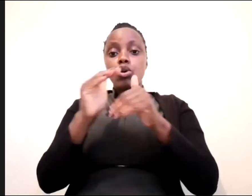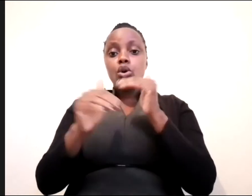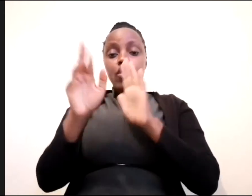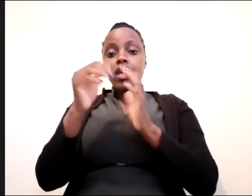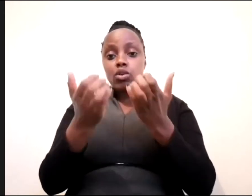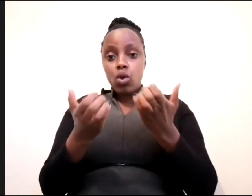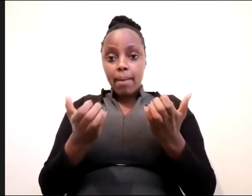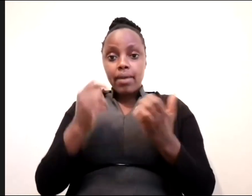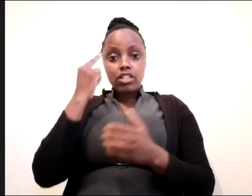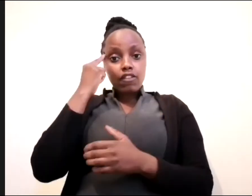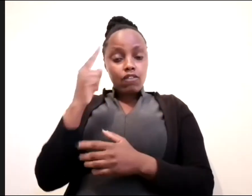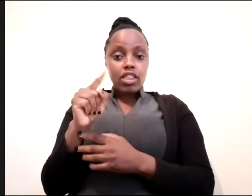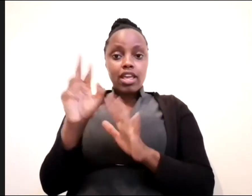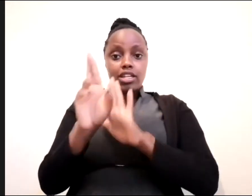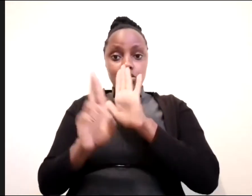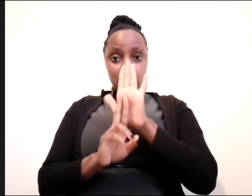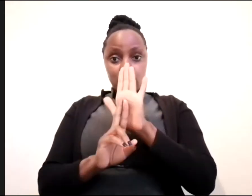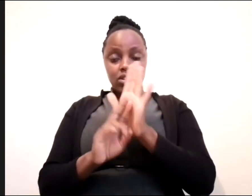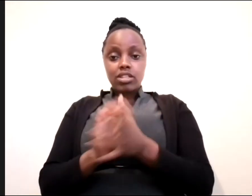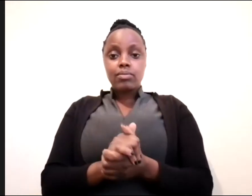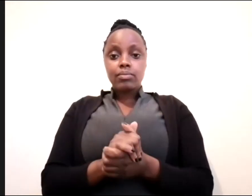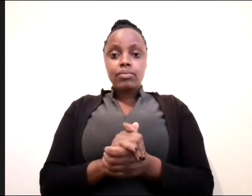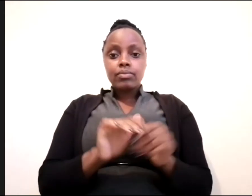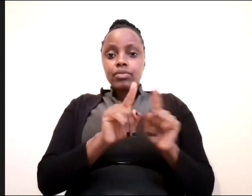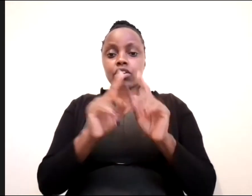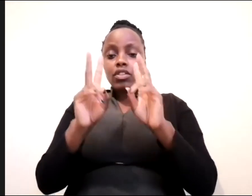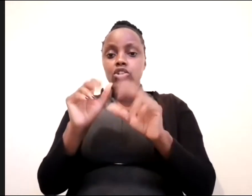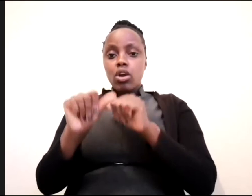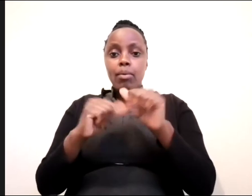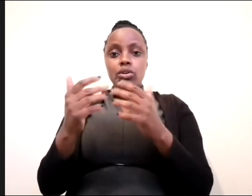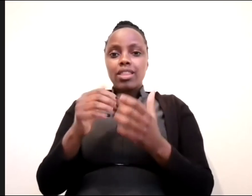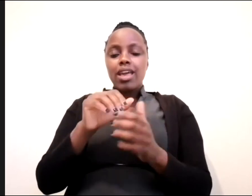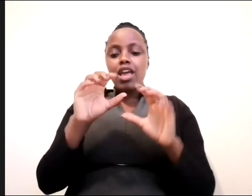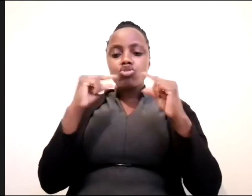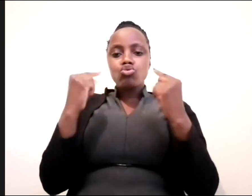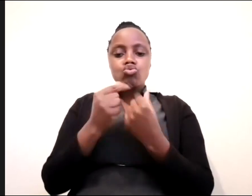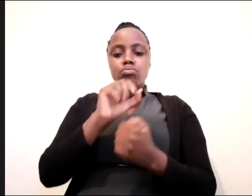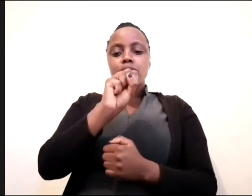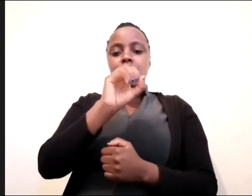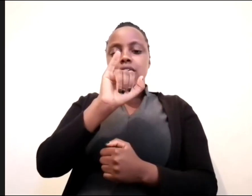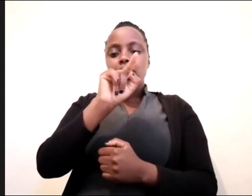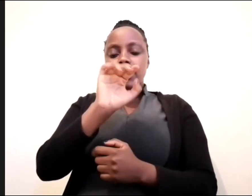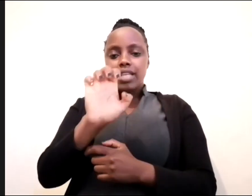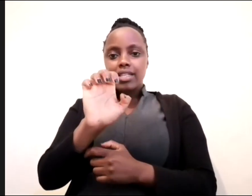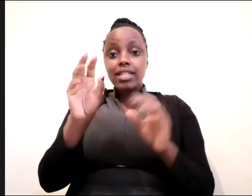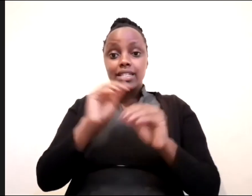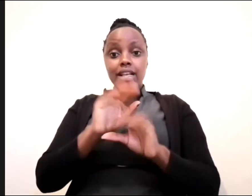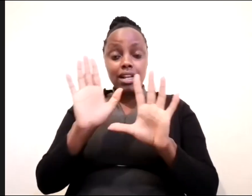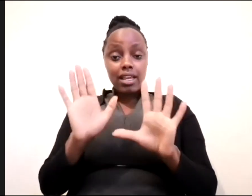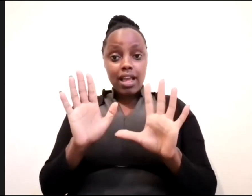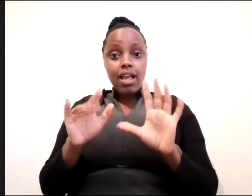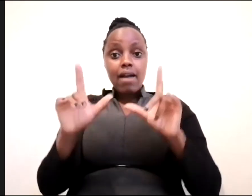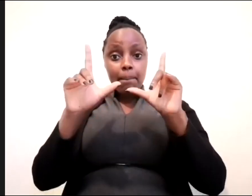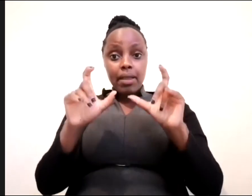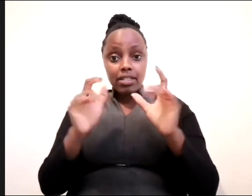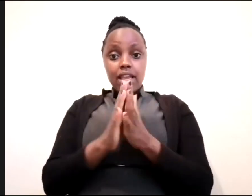of the regulations. Concerning the size of a group, it's clear there's a big change. Elena mentioned